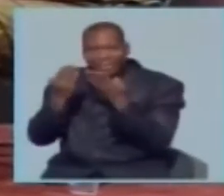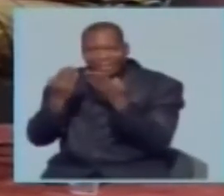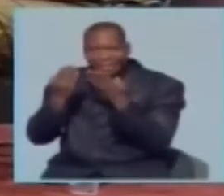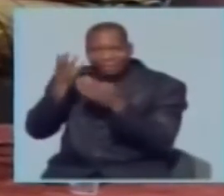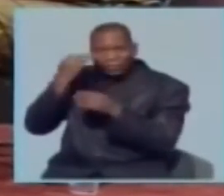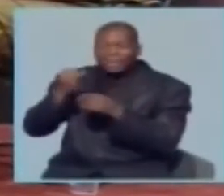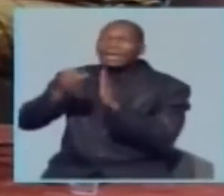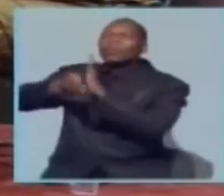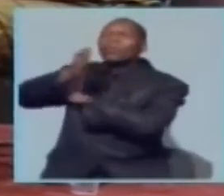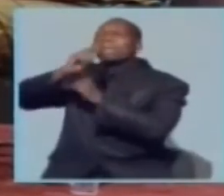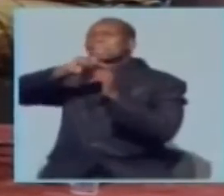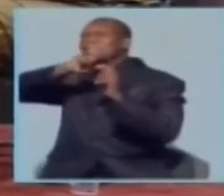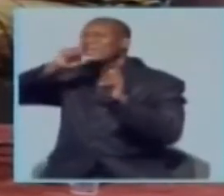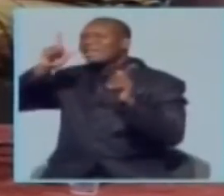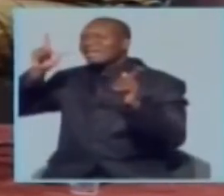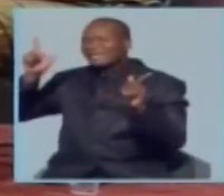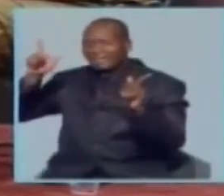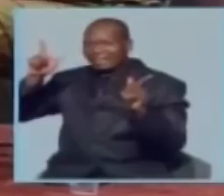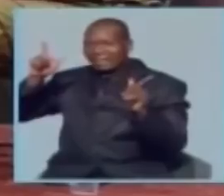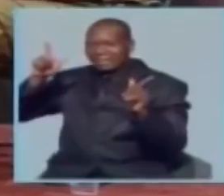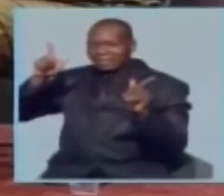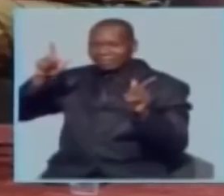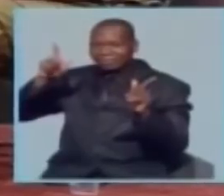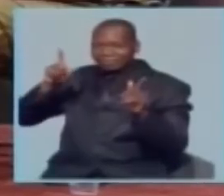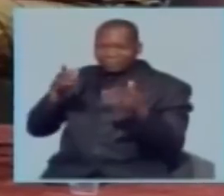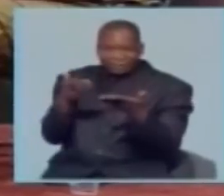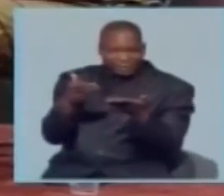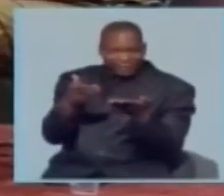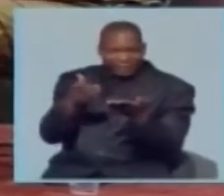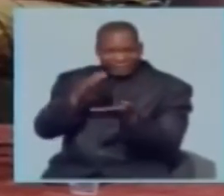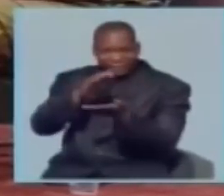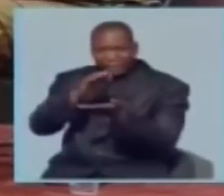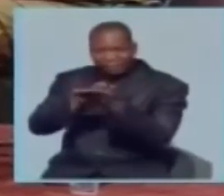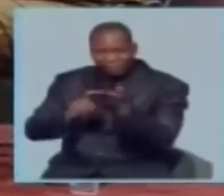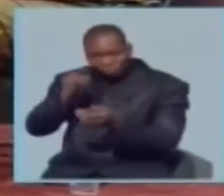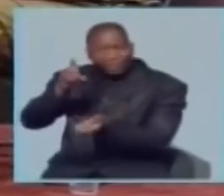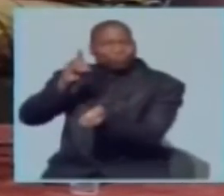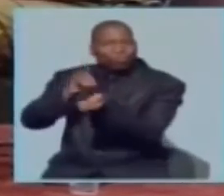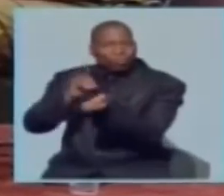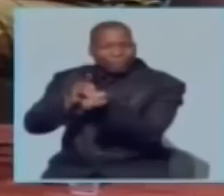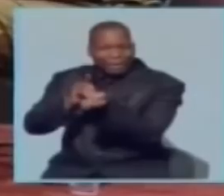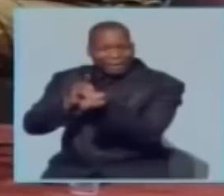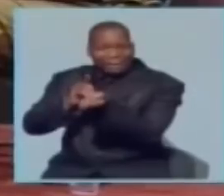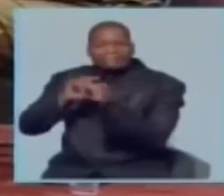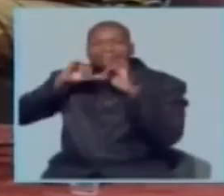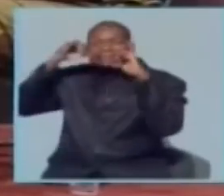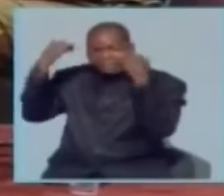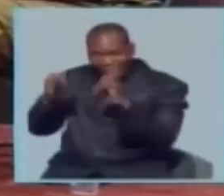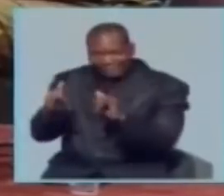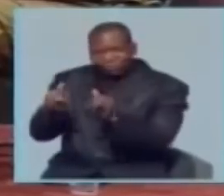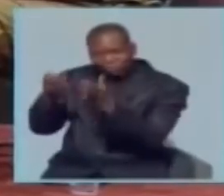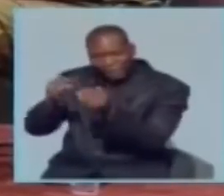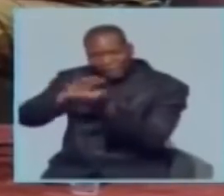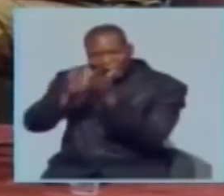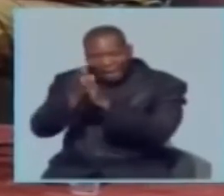bigger than all of us. Now, you're talking about somebody who I believe is a neurosurgeon, this presidential candidate in the U.S.